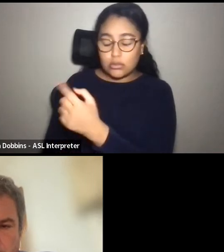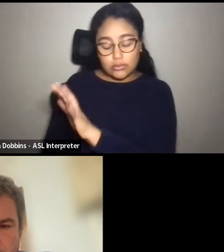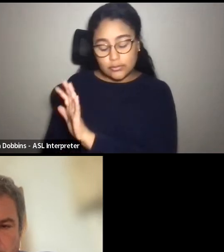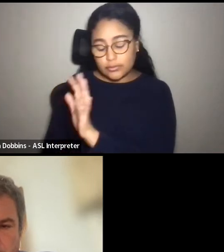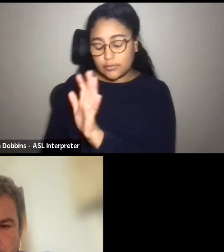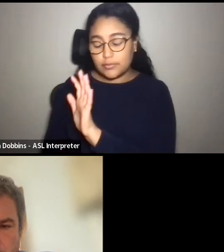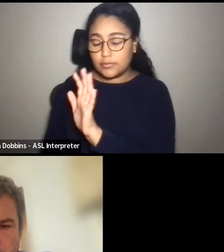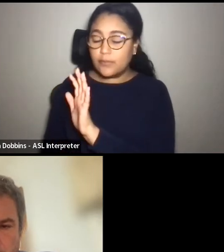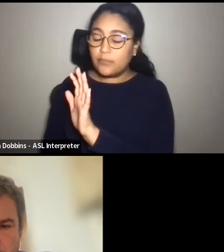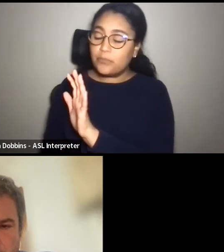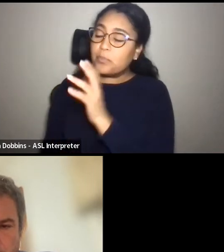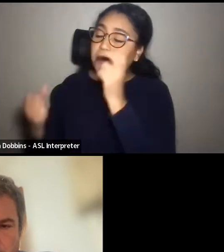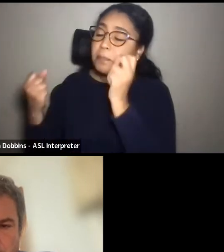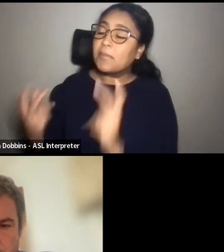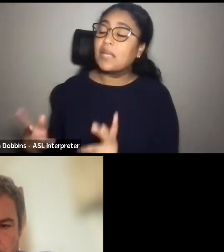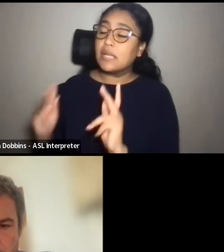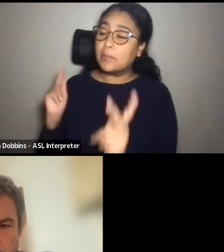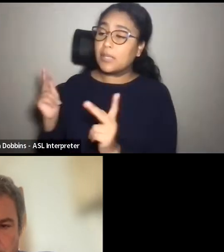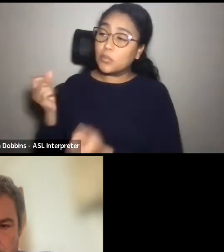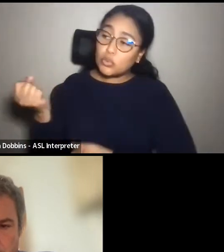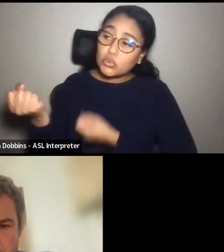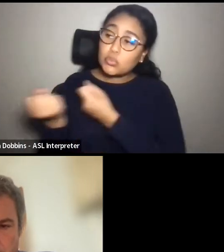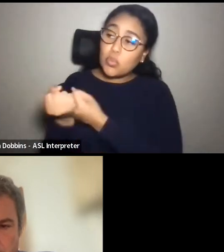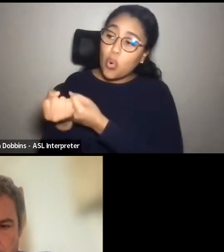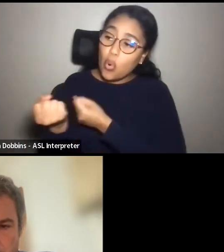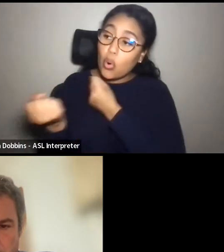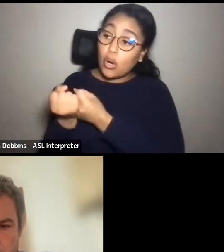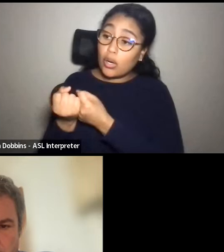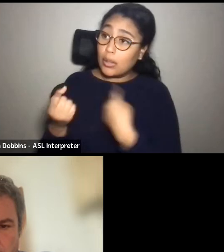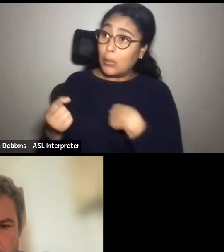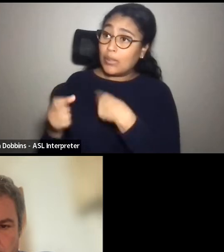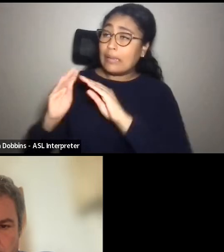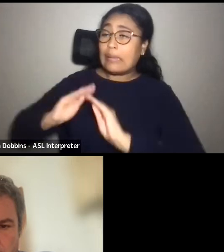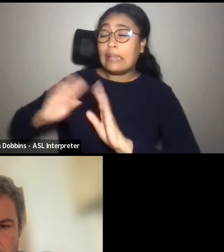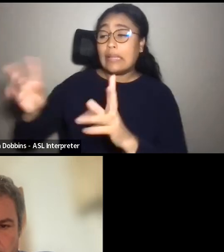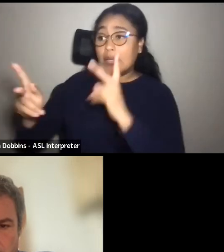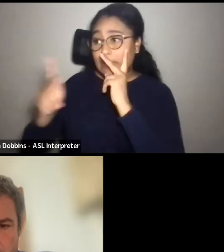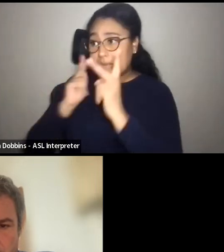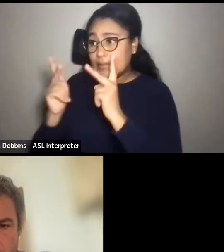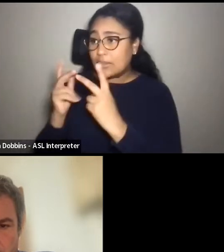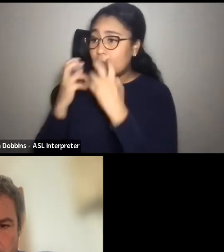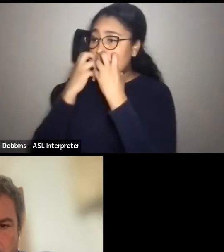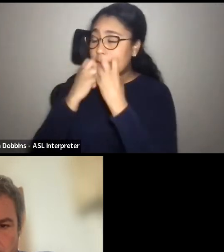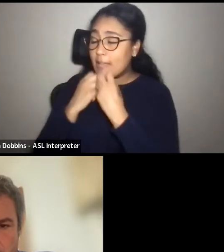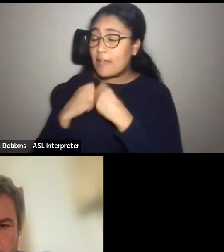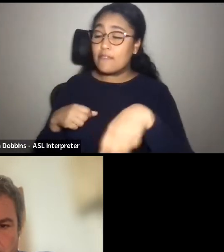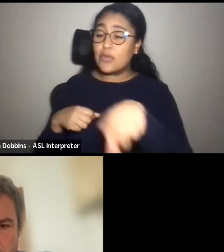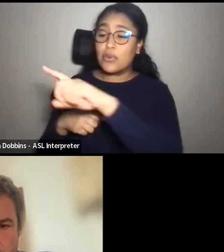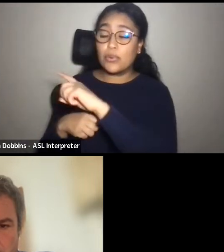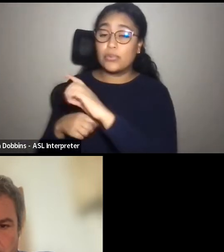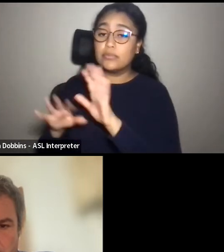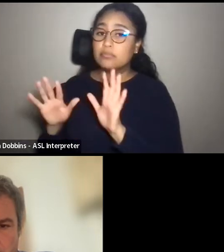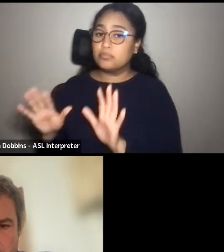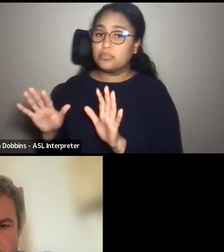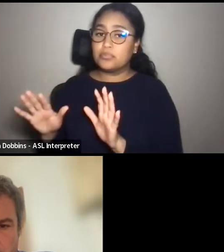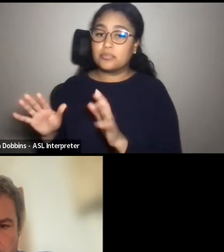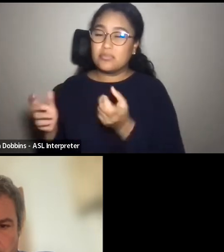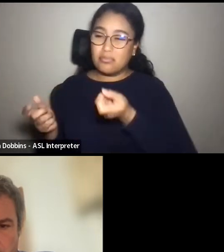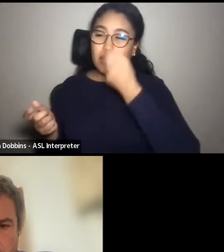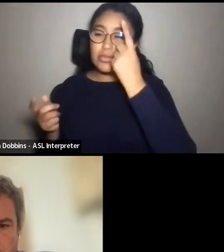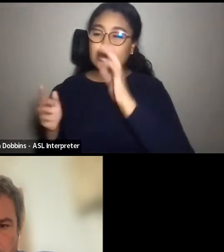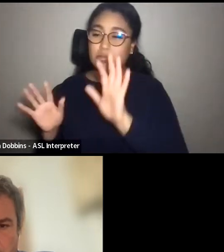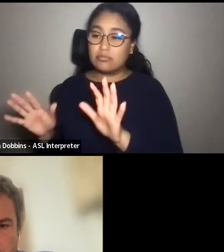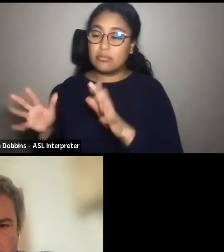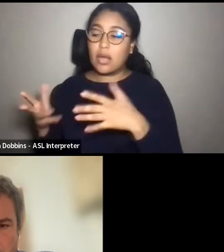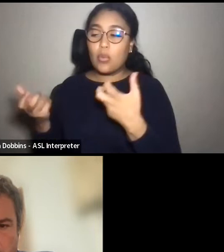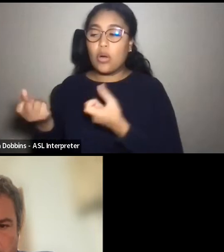are many of us who are standing with you, who see you and who love you. And so I